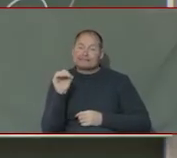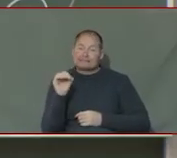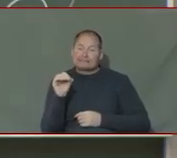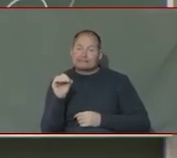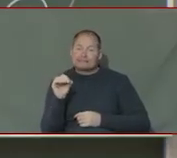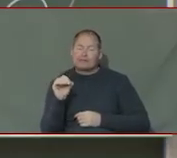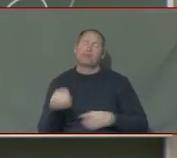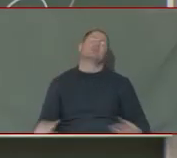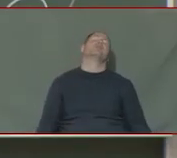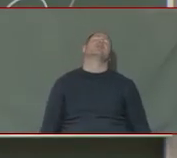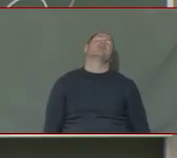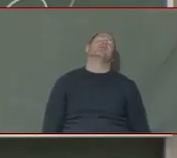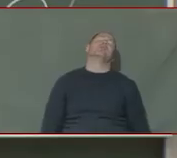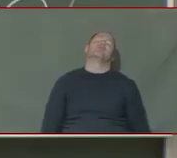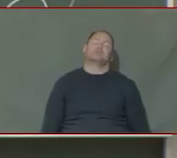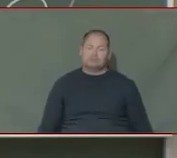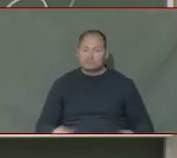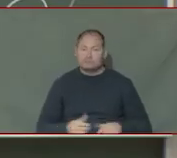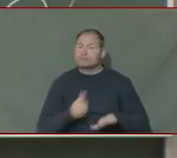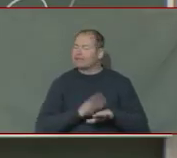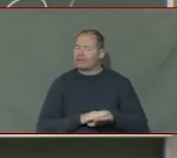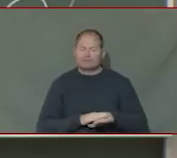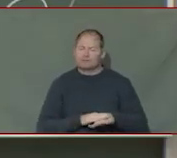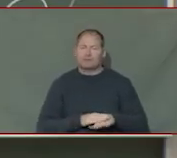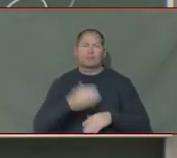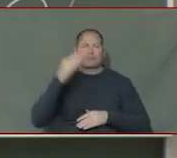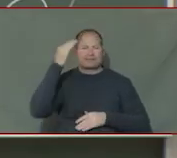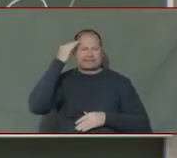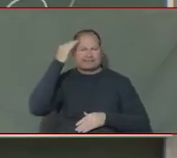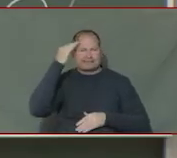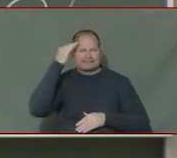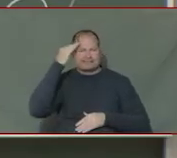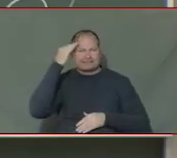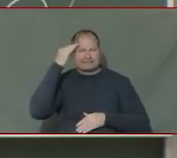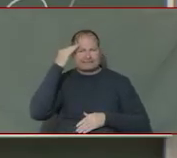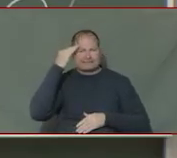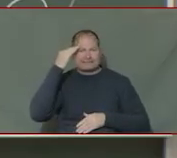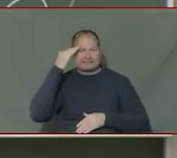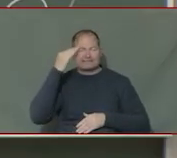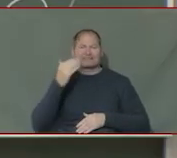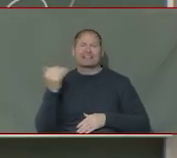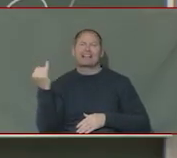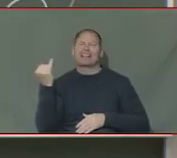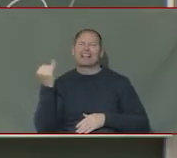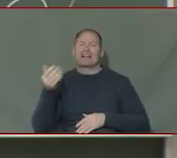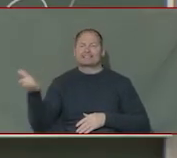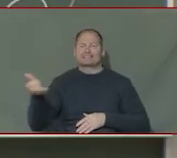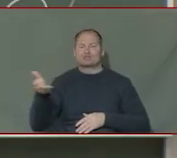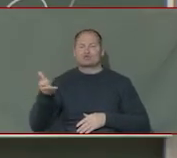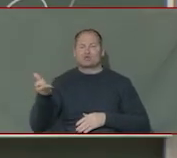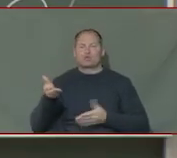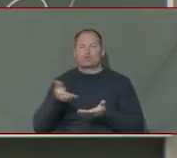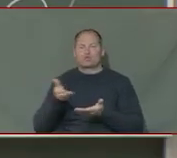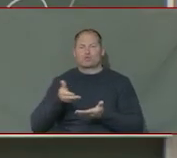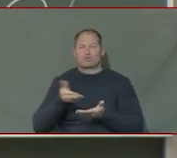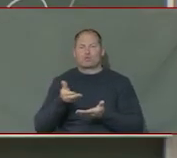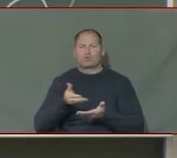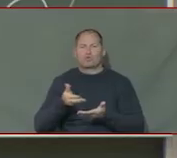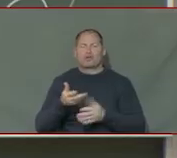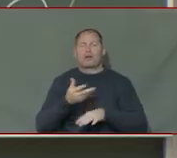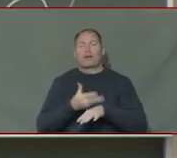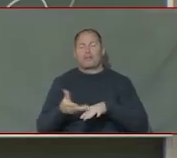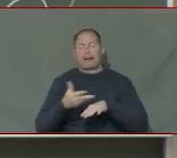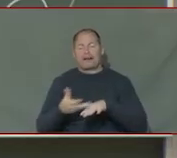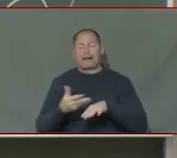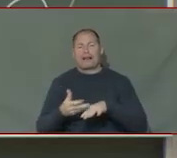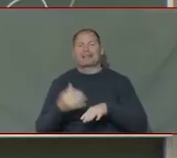faint. You're not going to die, but your brain is not going to get enough glucose. Glucose is your petrol here in the blood. Because